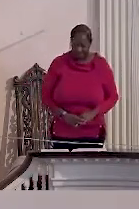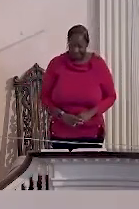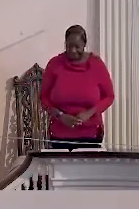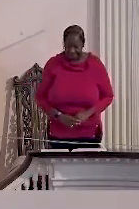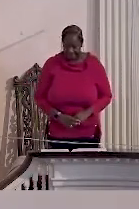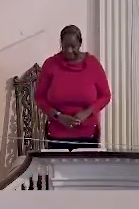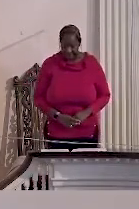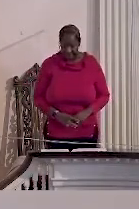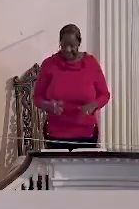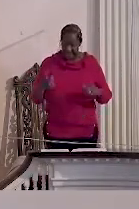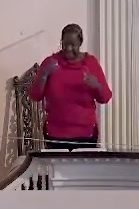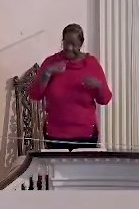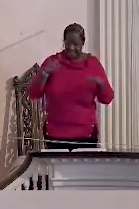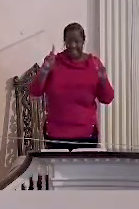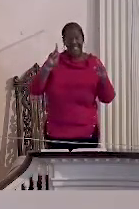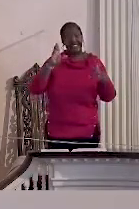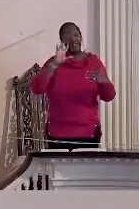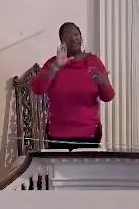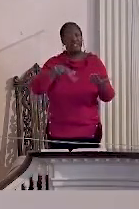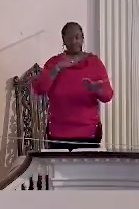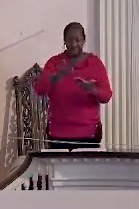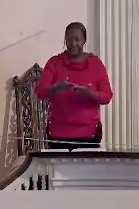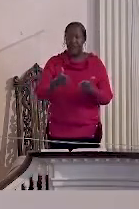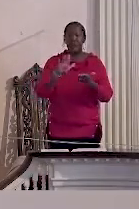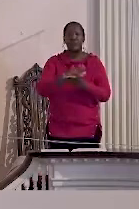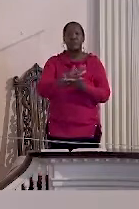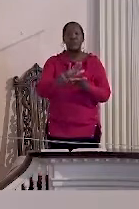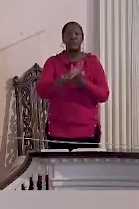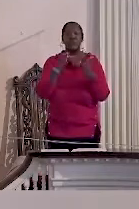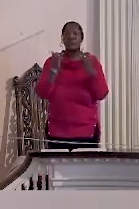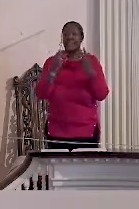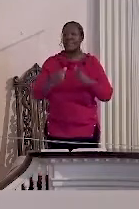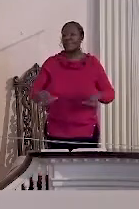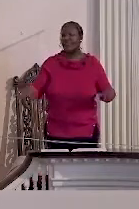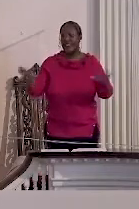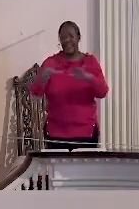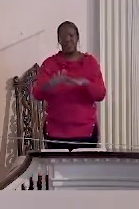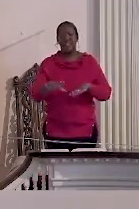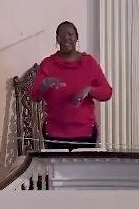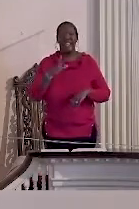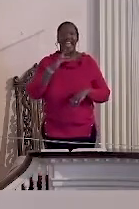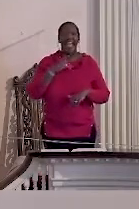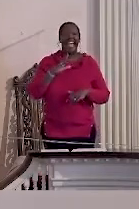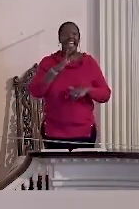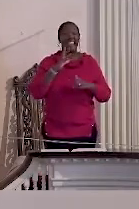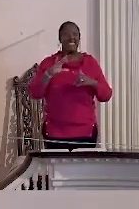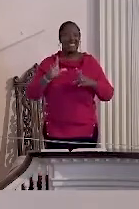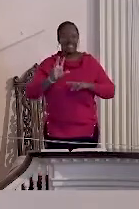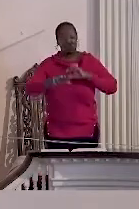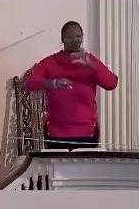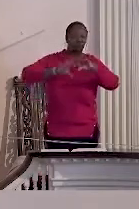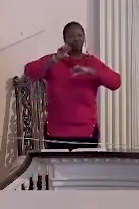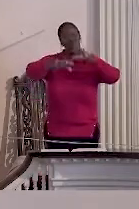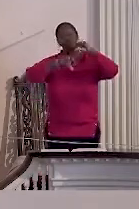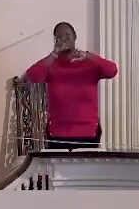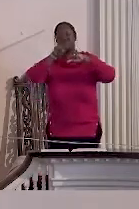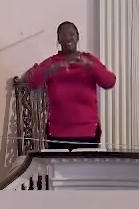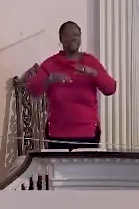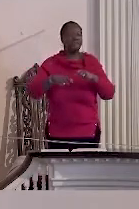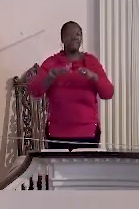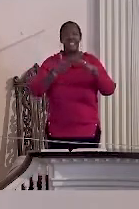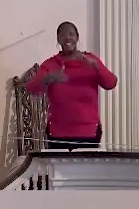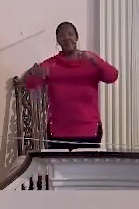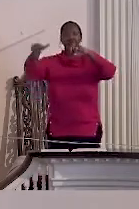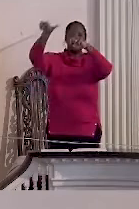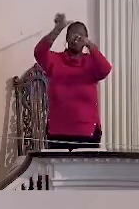Finally, Emilio landed in the school playground and went up the climbing tower. He sat very